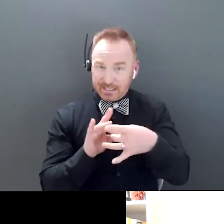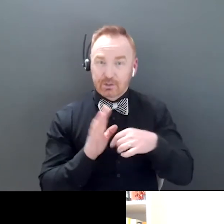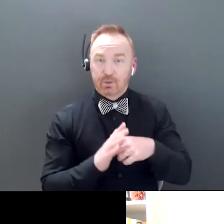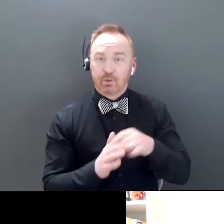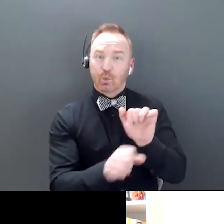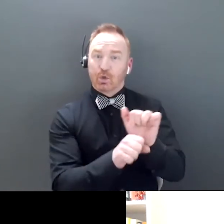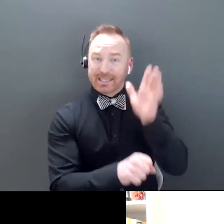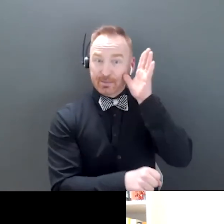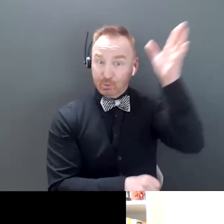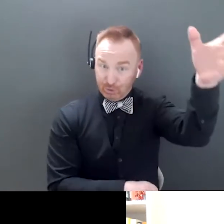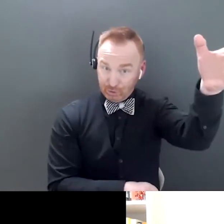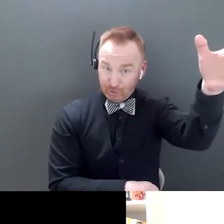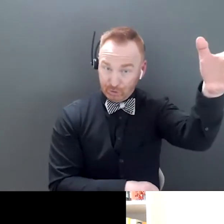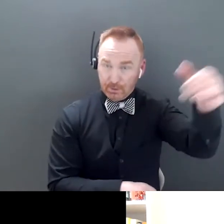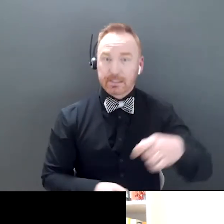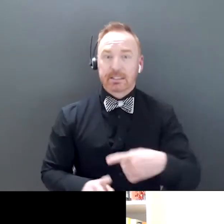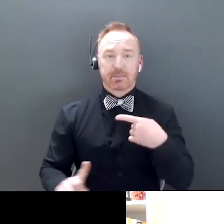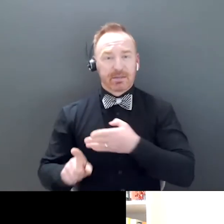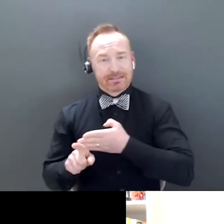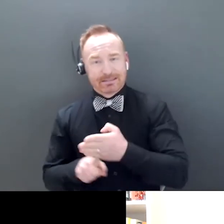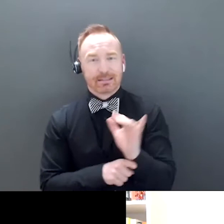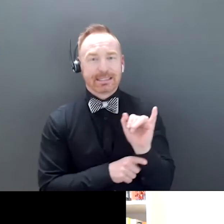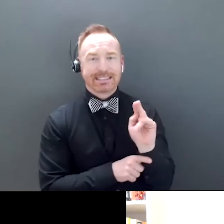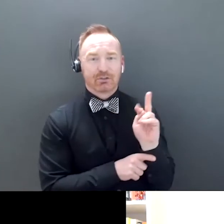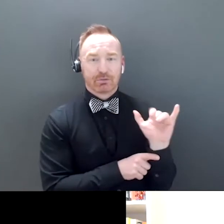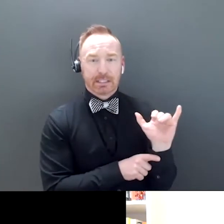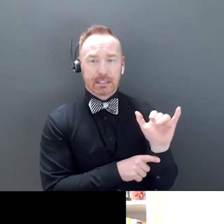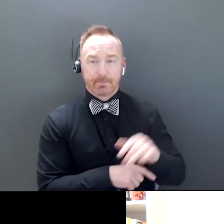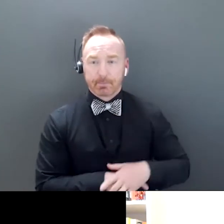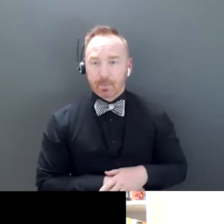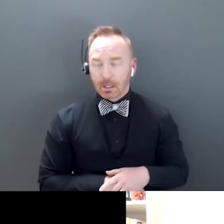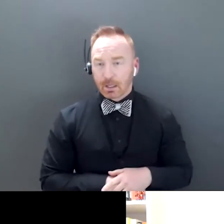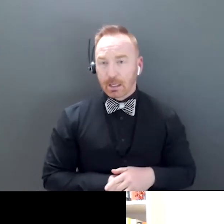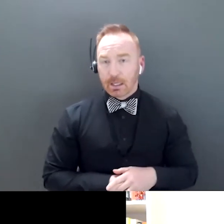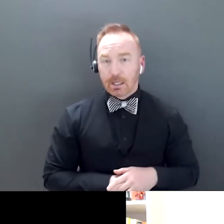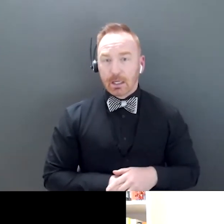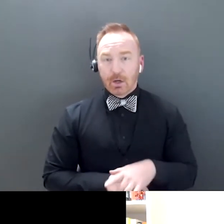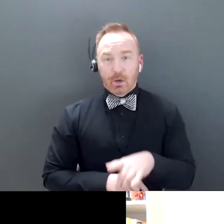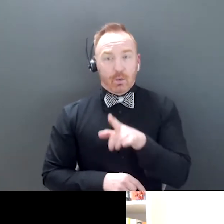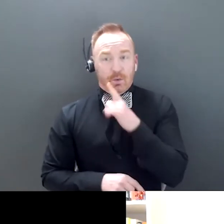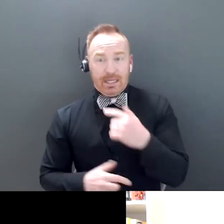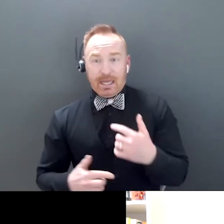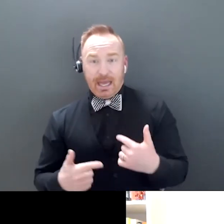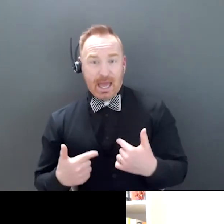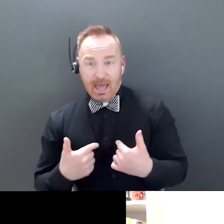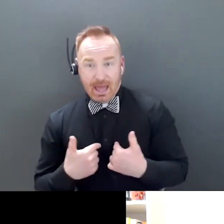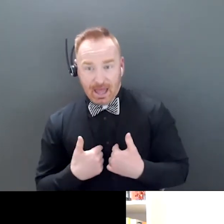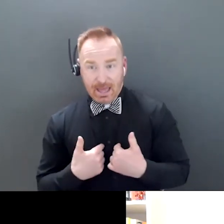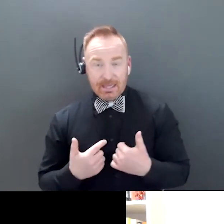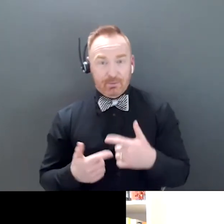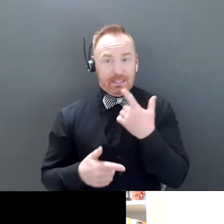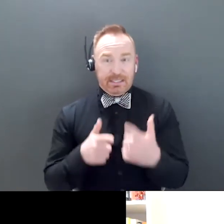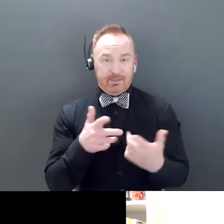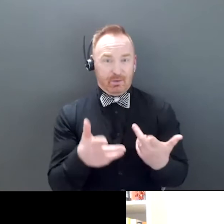Well, I mean, like, I can only speak to my experience, and I would say that, like, you know, D&I is just sort of how we do work, right?